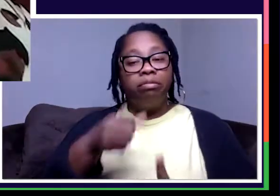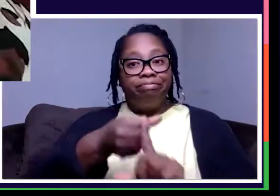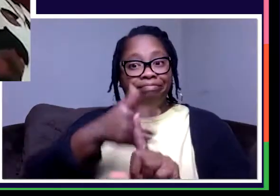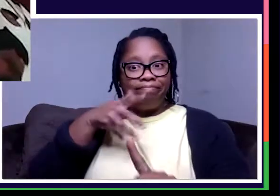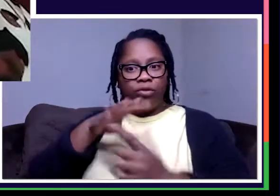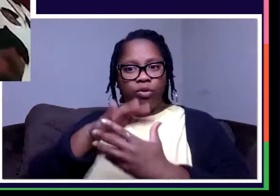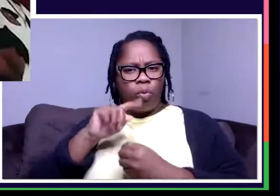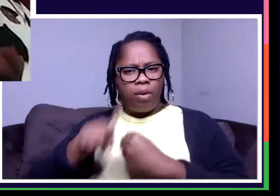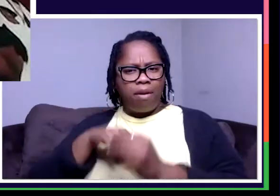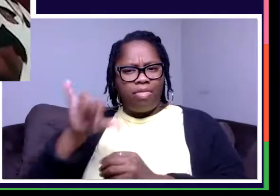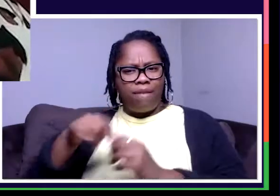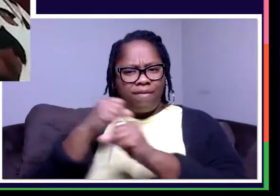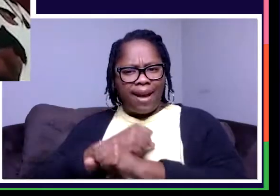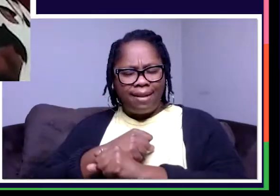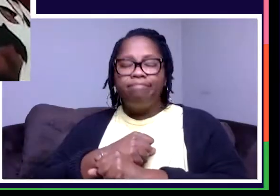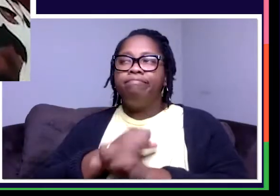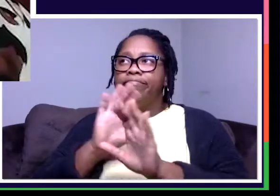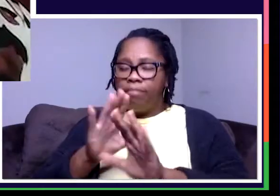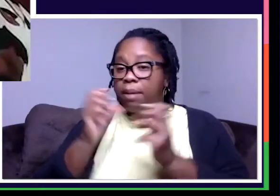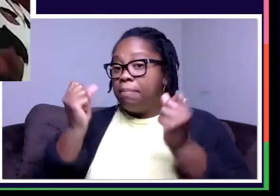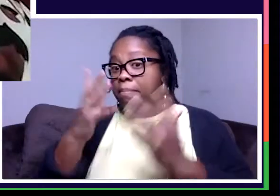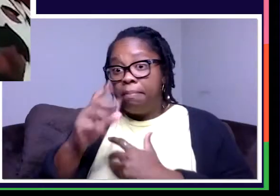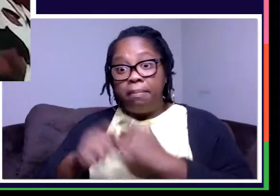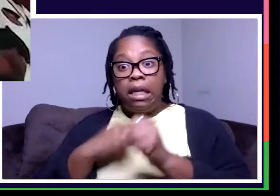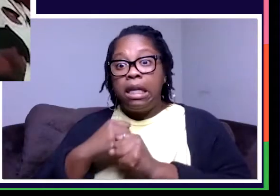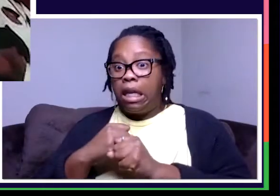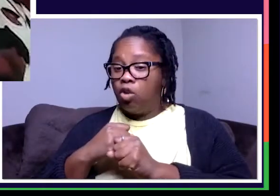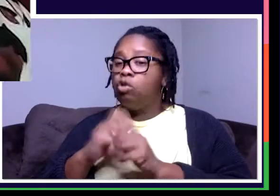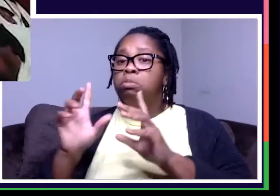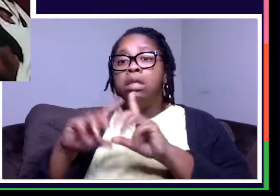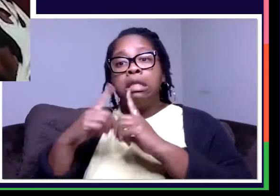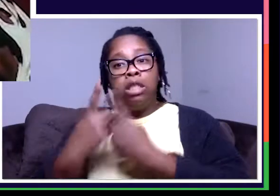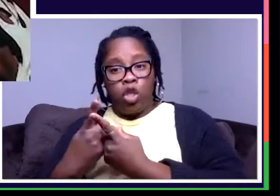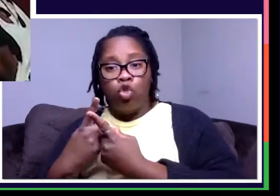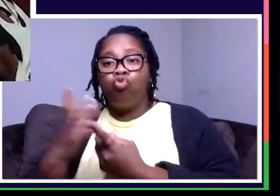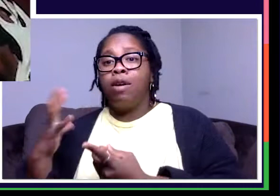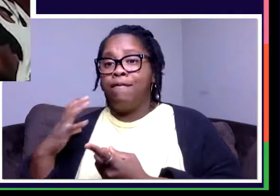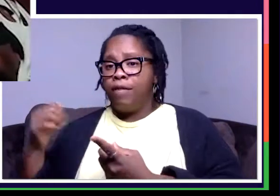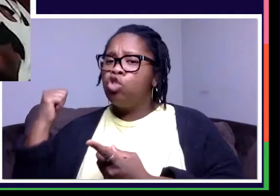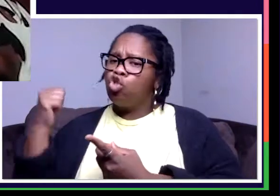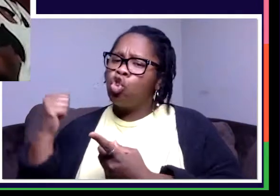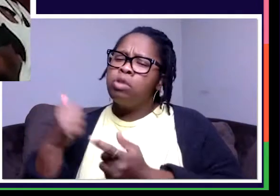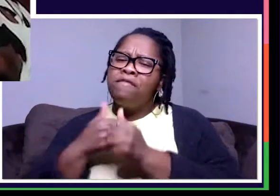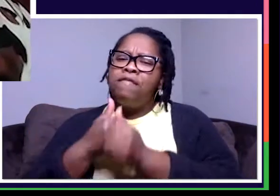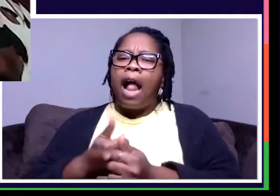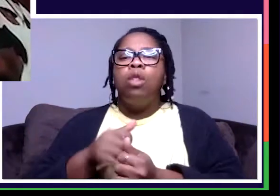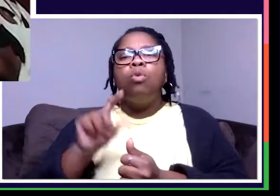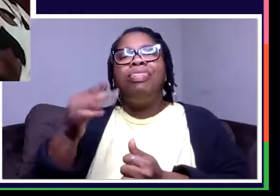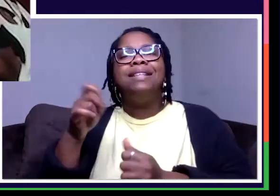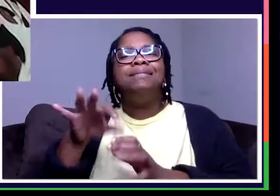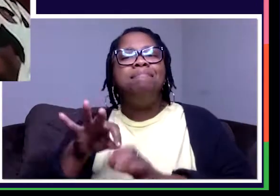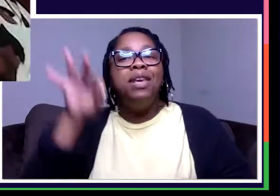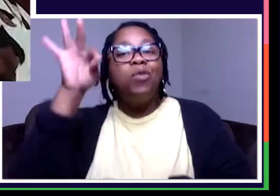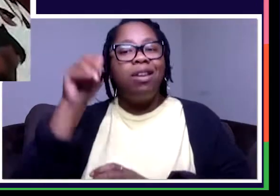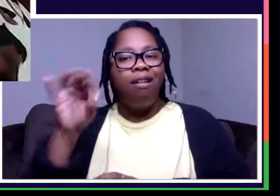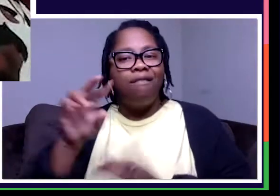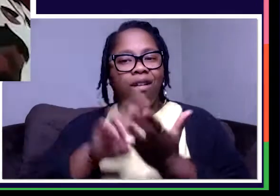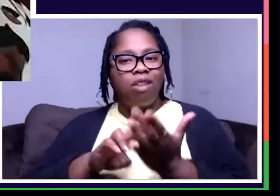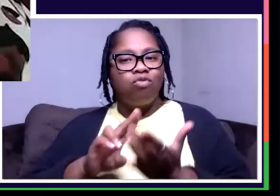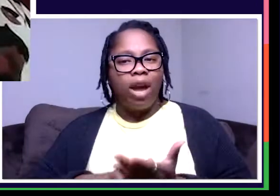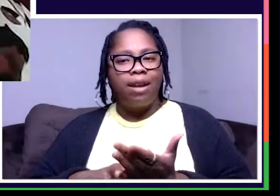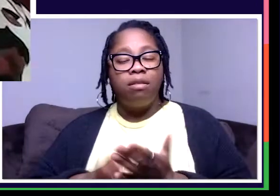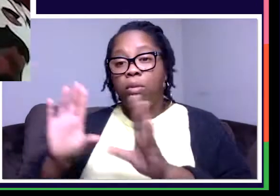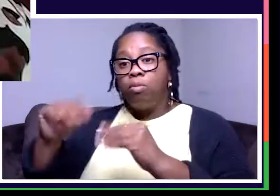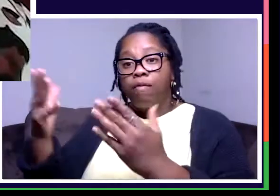this fight. For many years, district officials were following the spirit of our contract and awarding